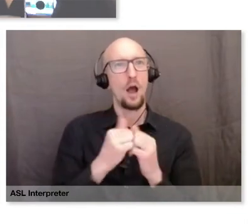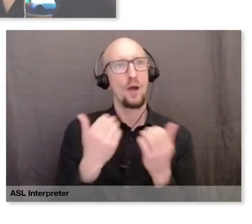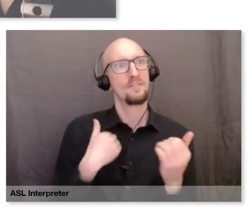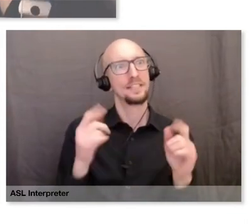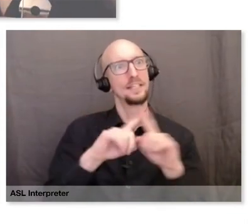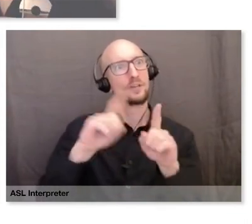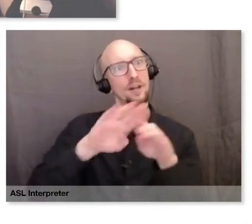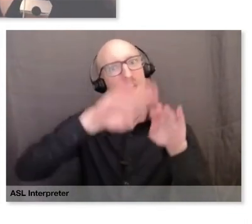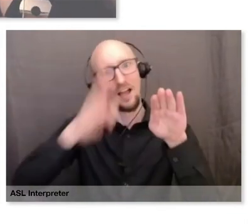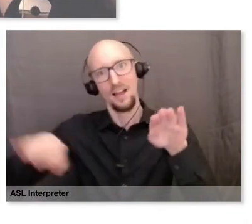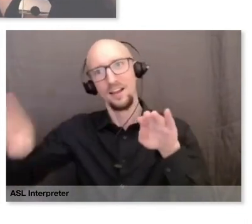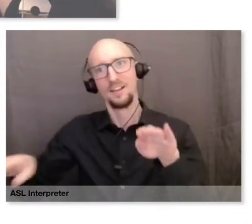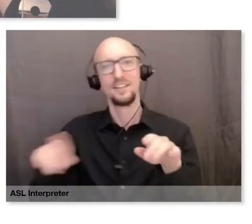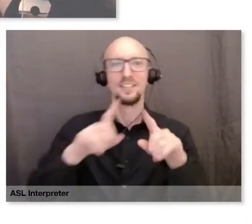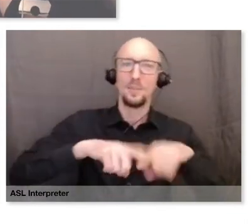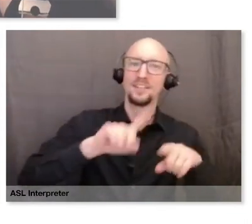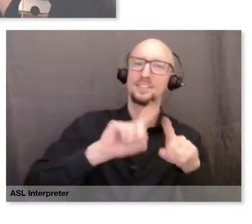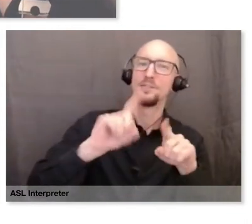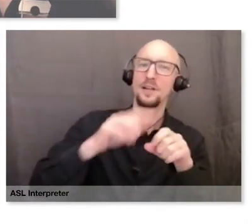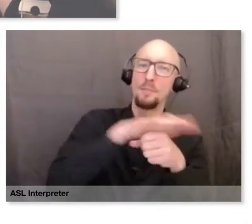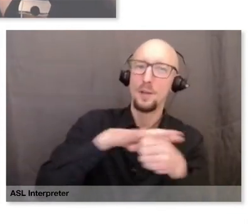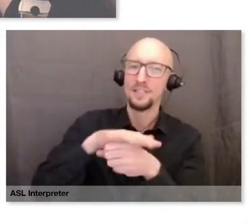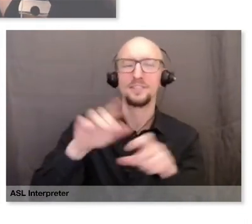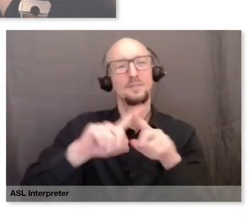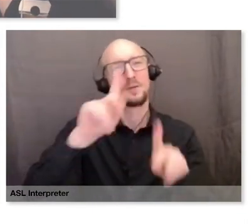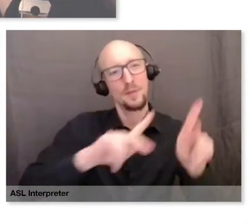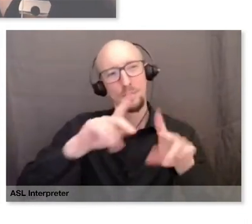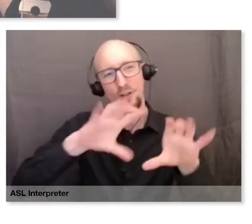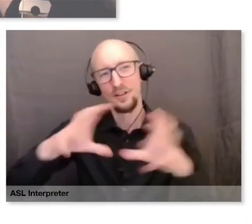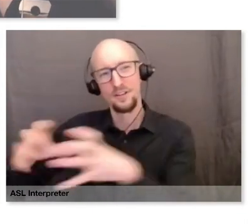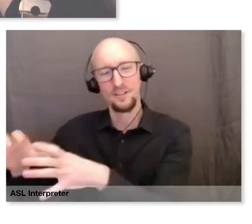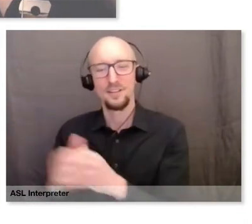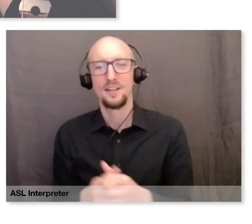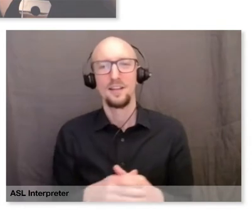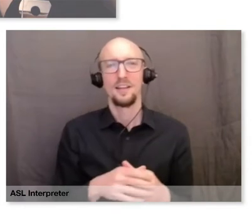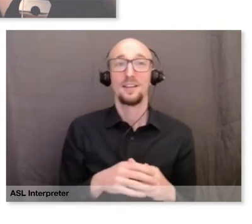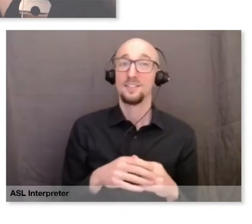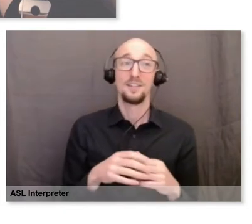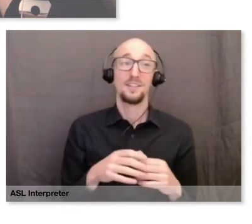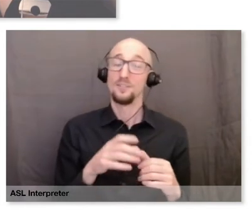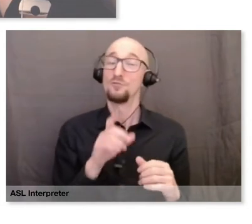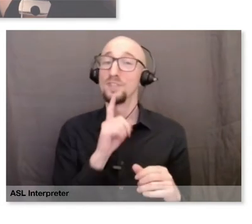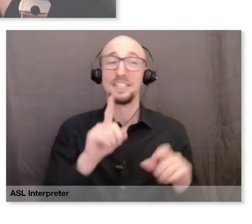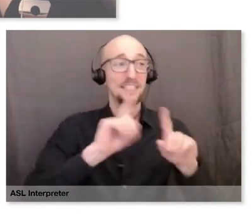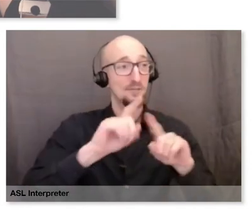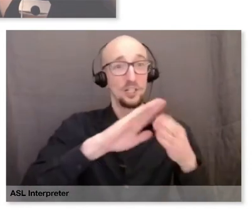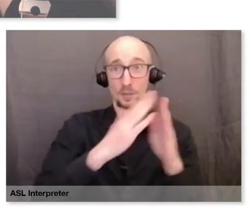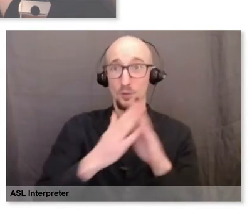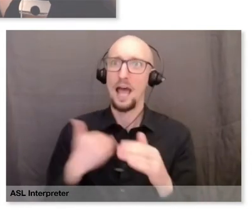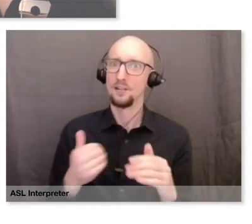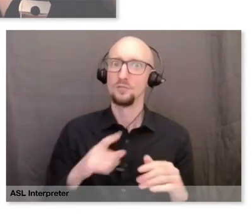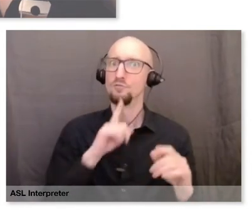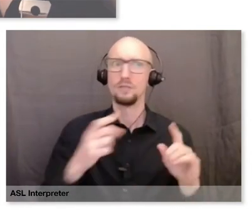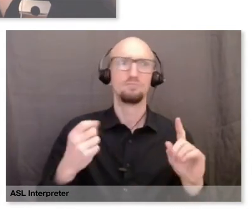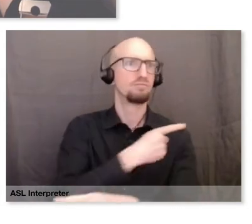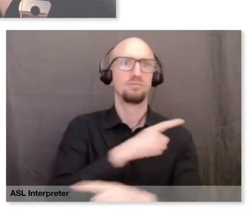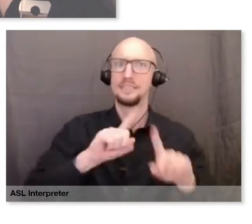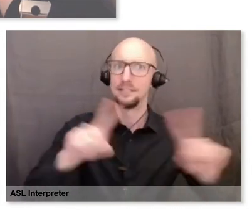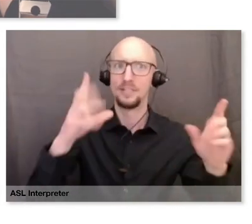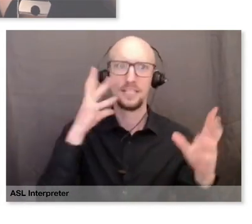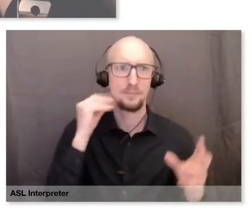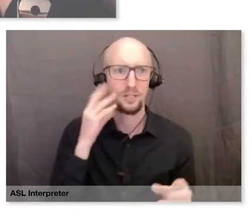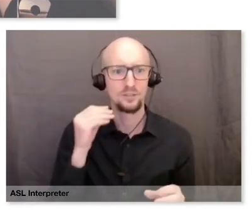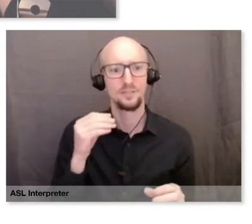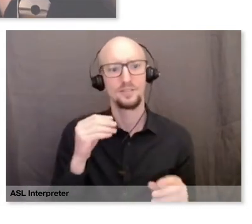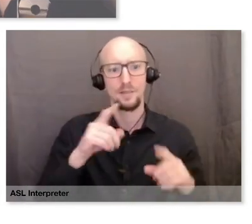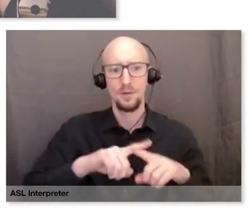while, I think for many, obscure the radically different experiences different communities had, where one had to realize